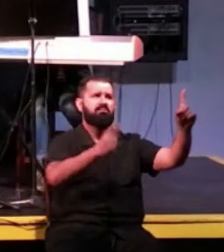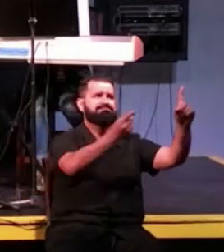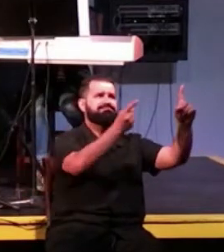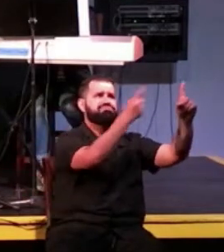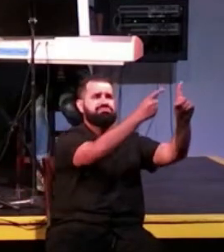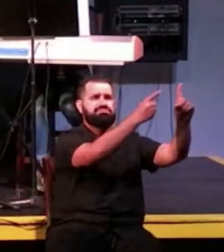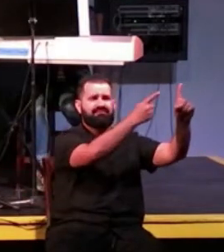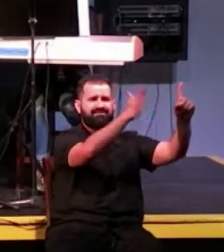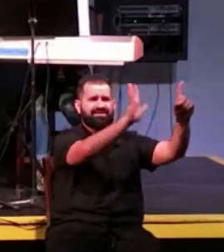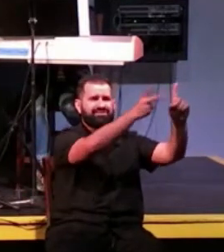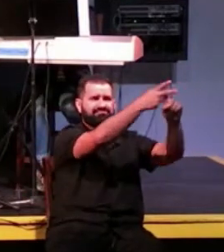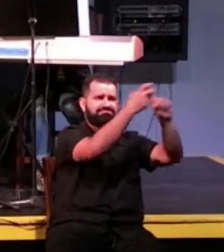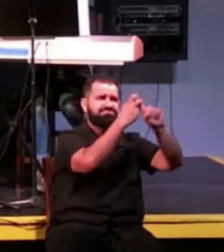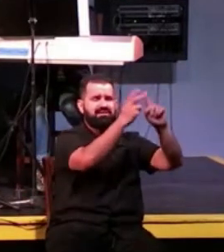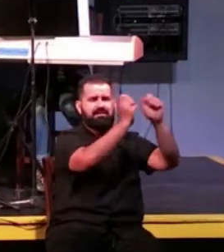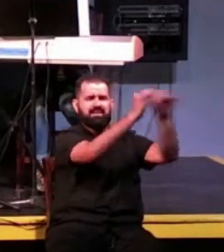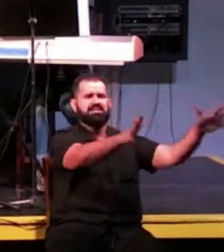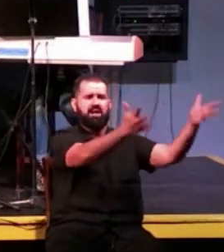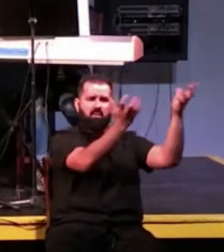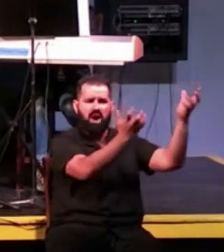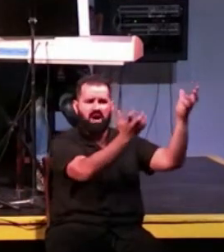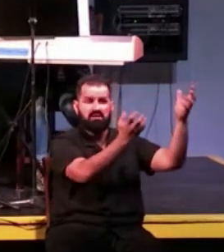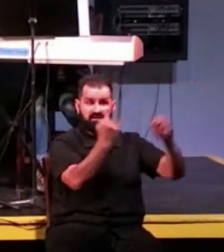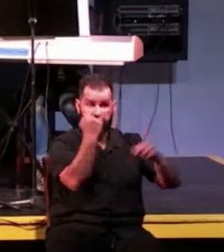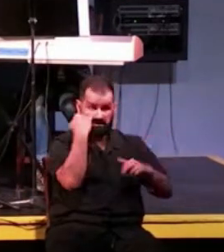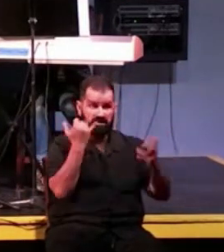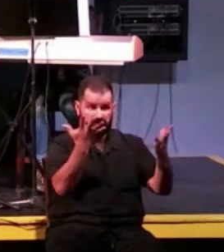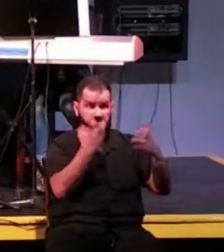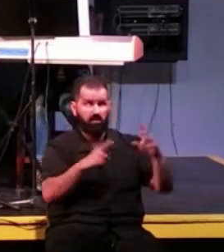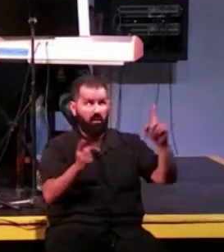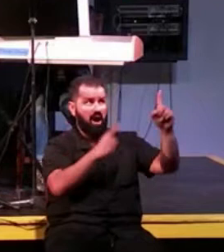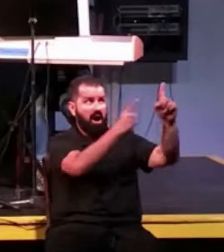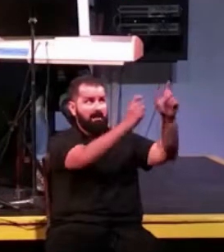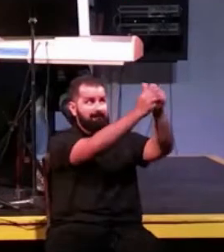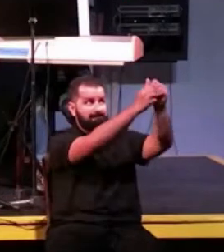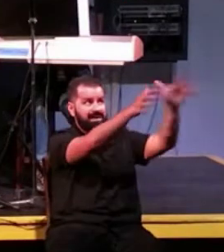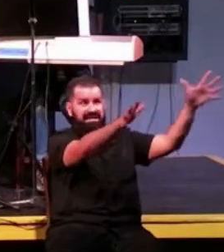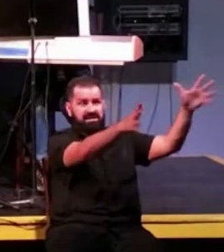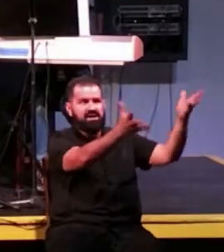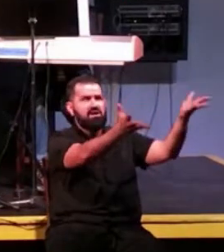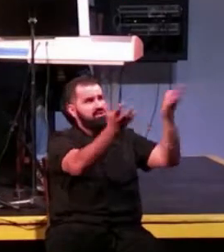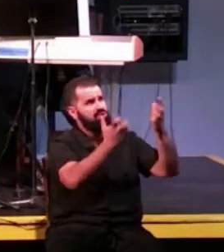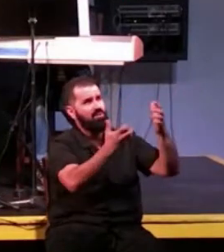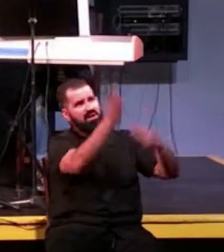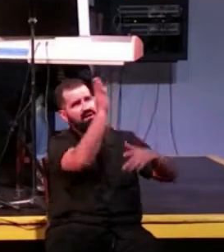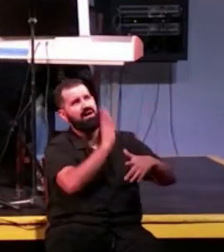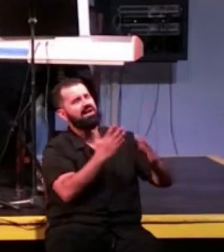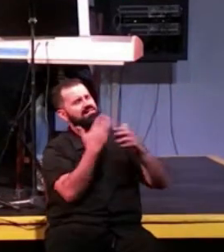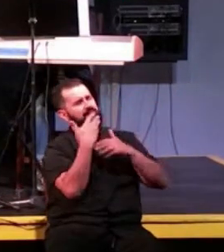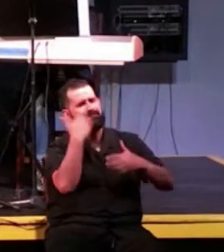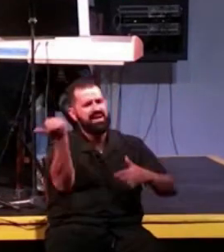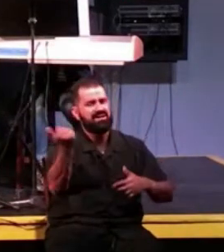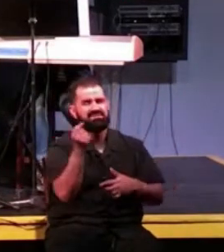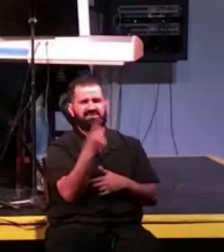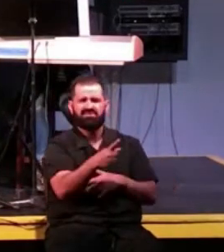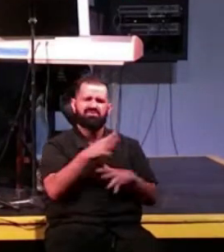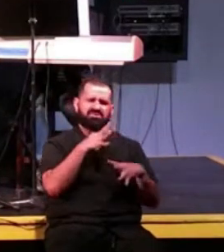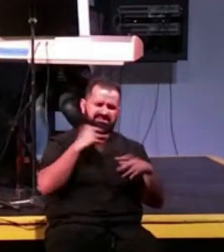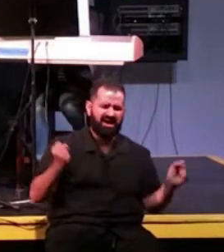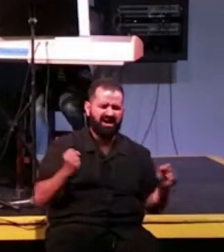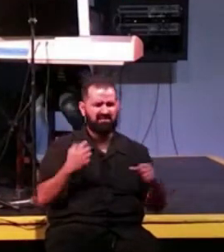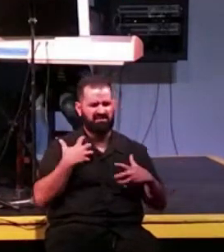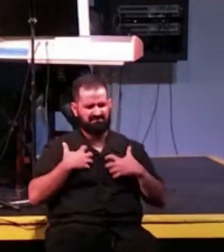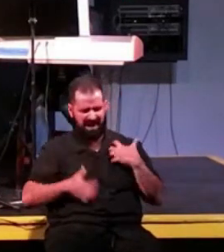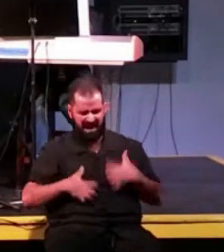of God. If you want that blessing of God and you want to live in God's best and you're tired of being angry